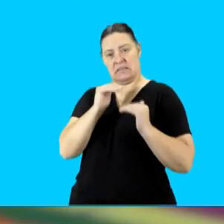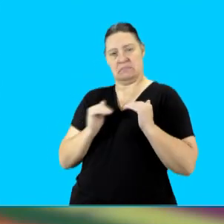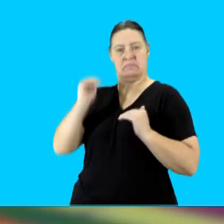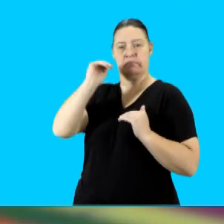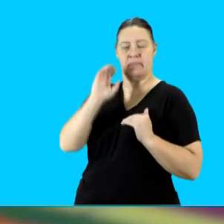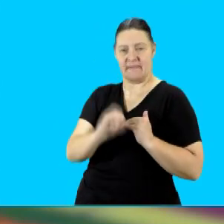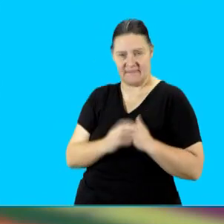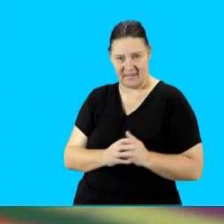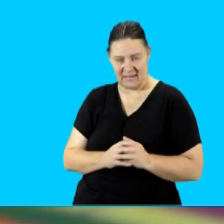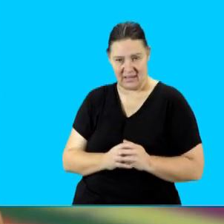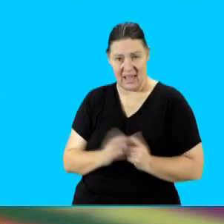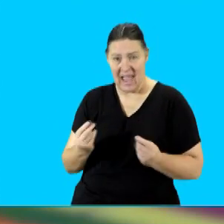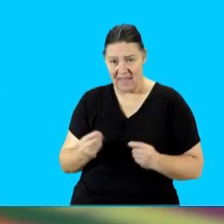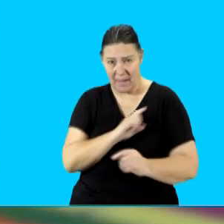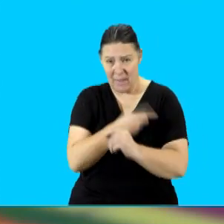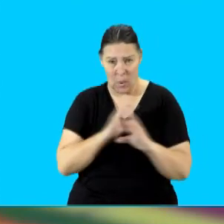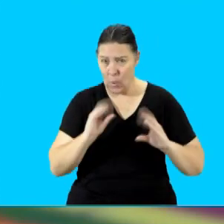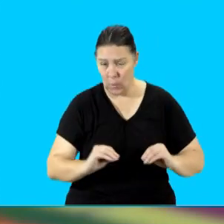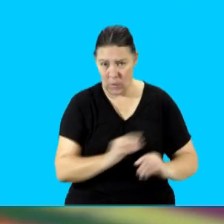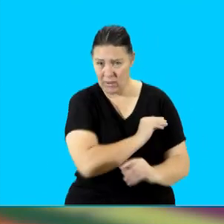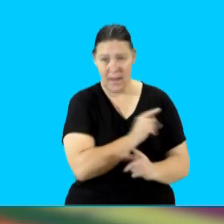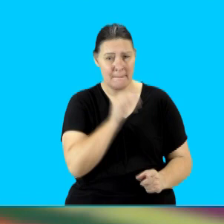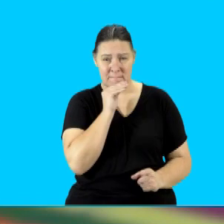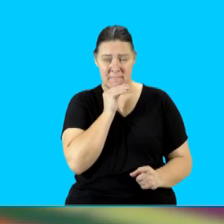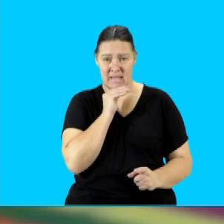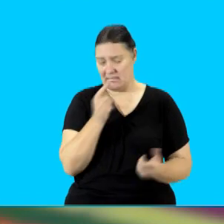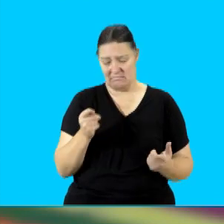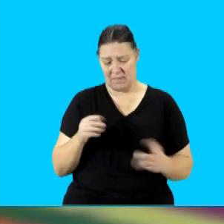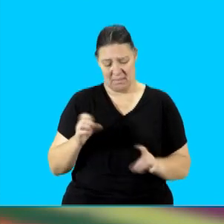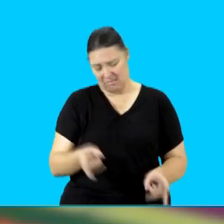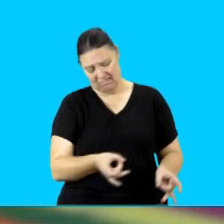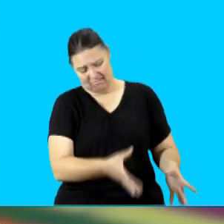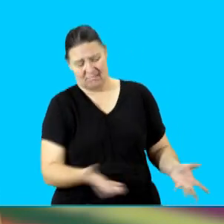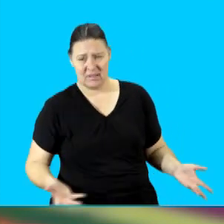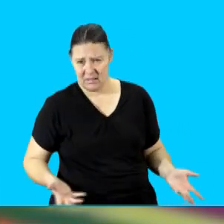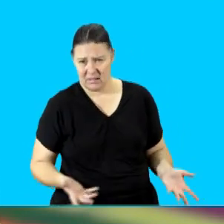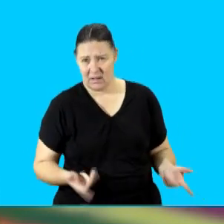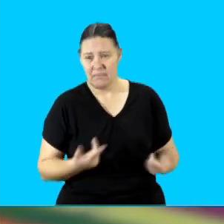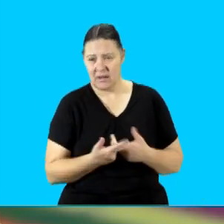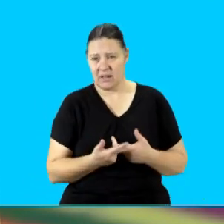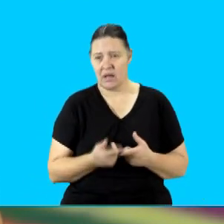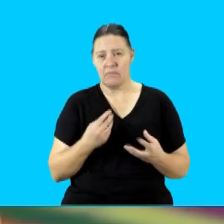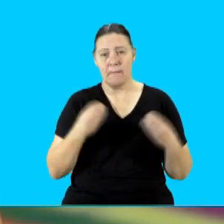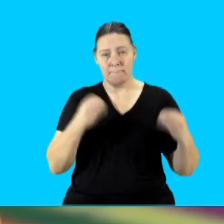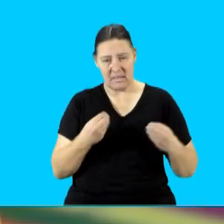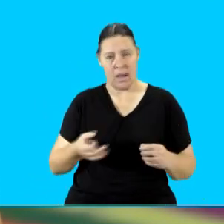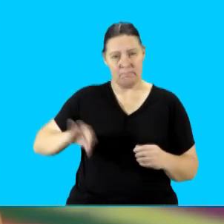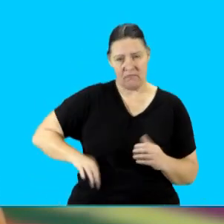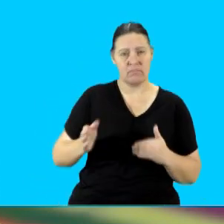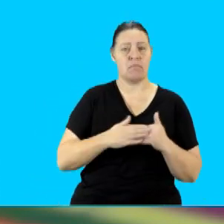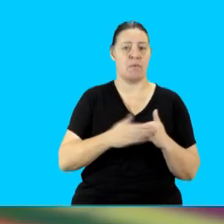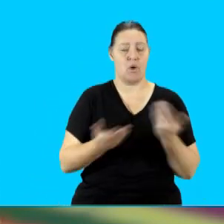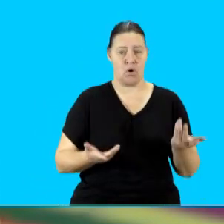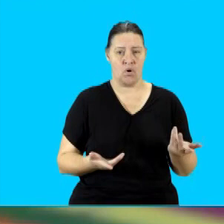business. Obviously, if you have more power, then it simply means that you are dominating in the industry, having more customers, having a profit more than other businesses. So it's